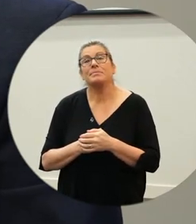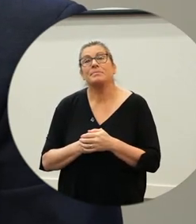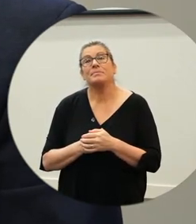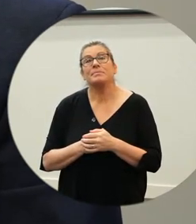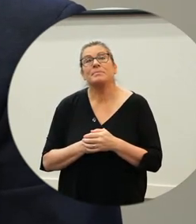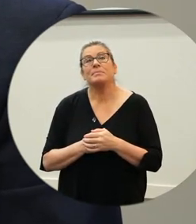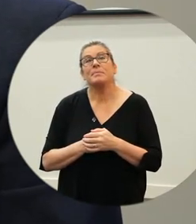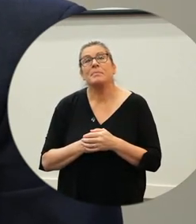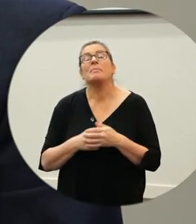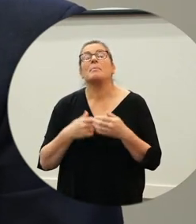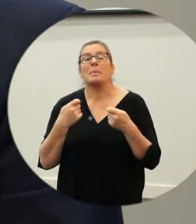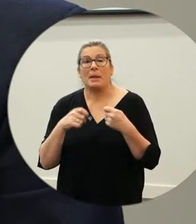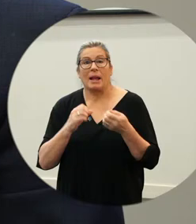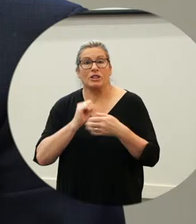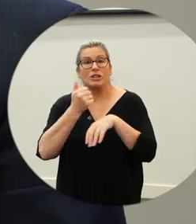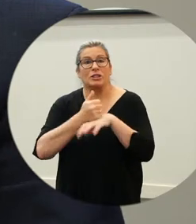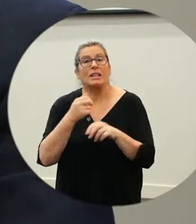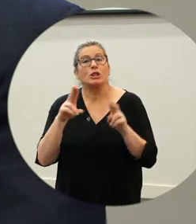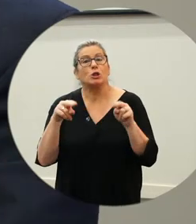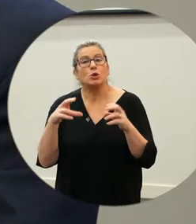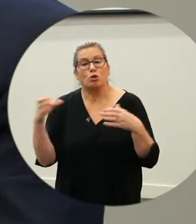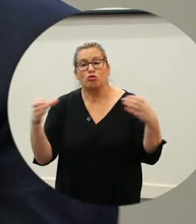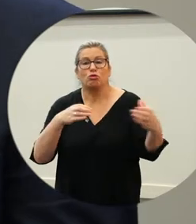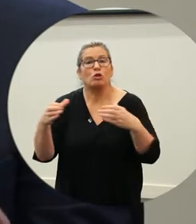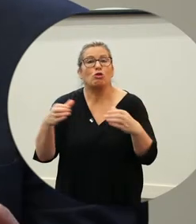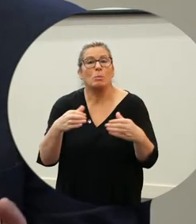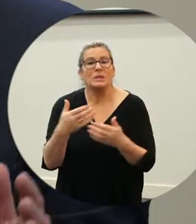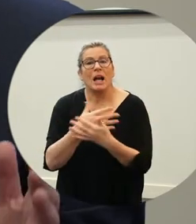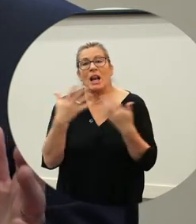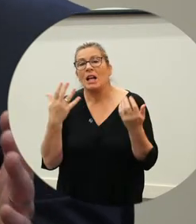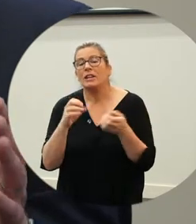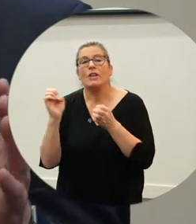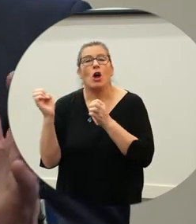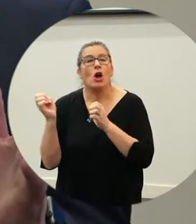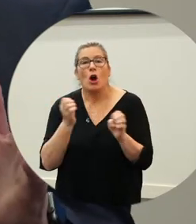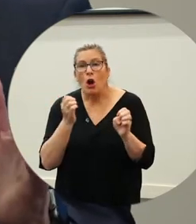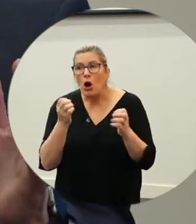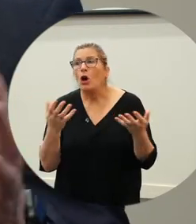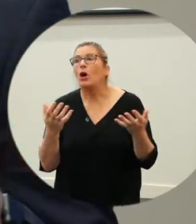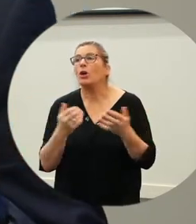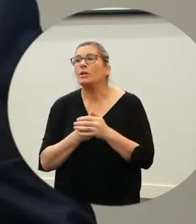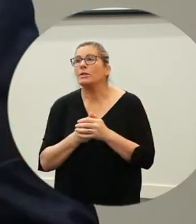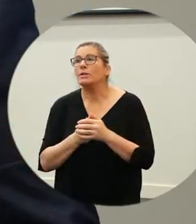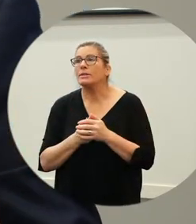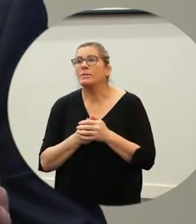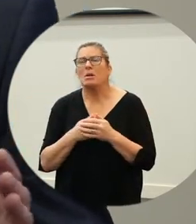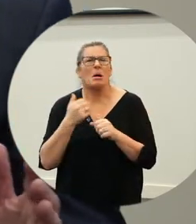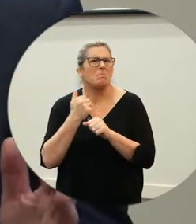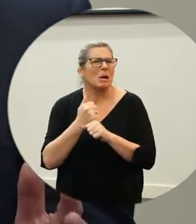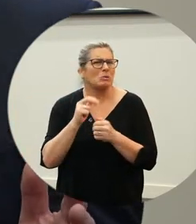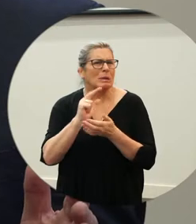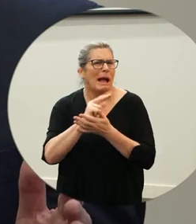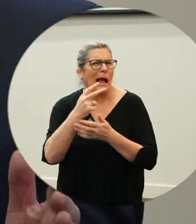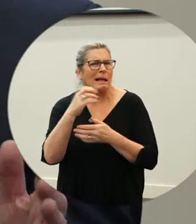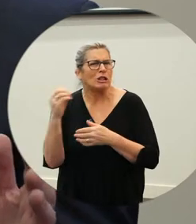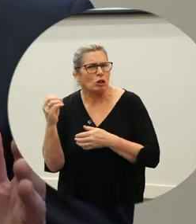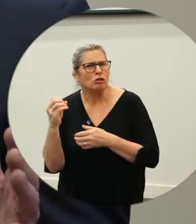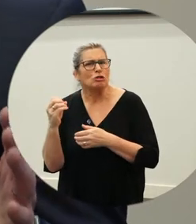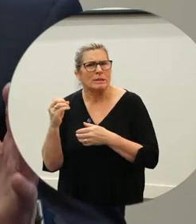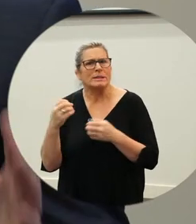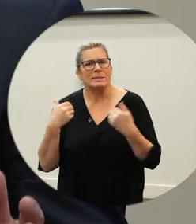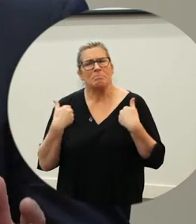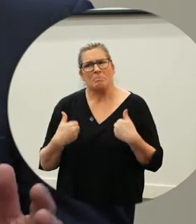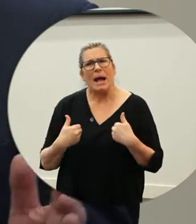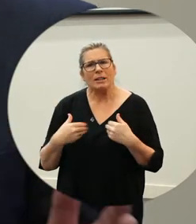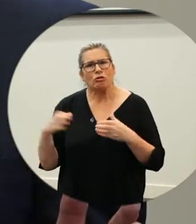they started a new recruitment, and a lot of the early ones went out. About 1,800 men had been recruited at this stage.